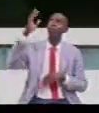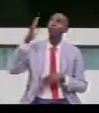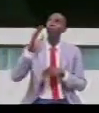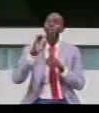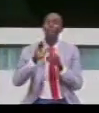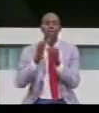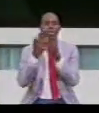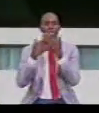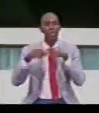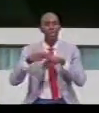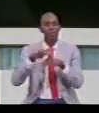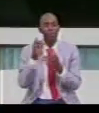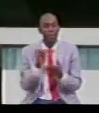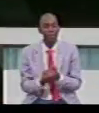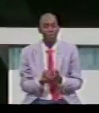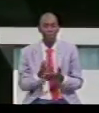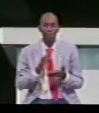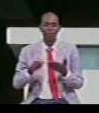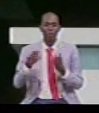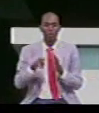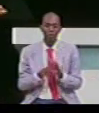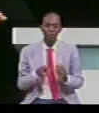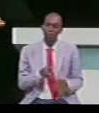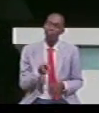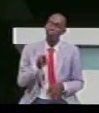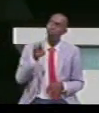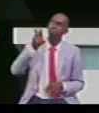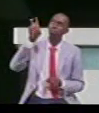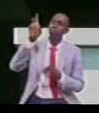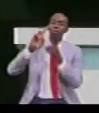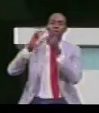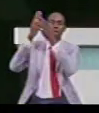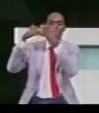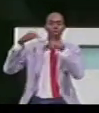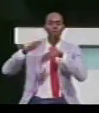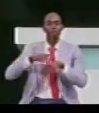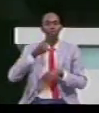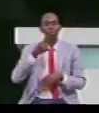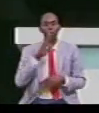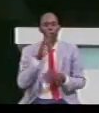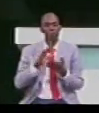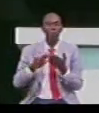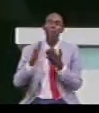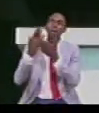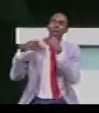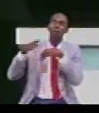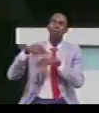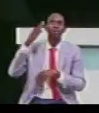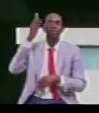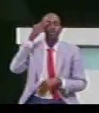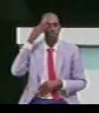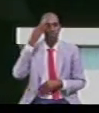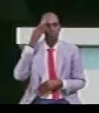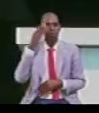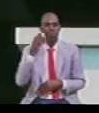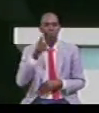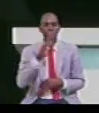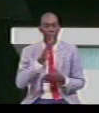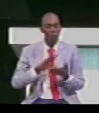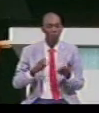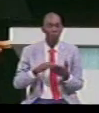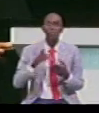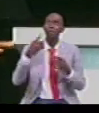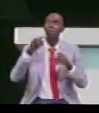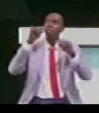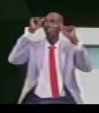That forgiveness travels to heaven. You're forgiven. Heaven knows. You're forgiven. The Father